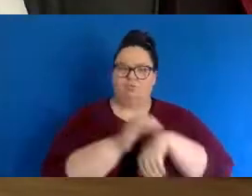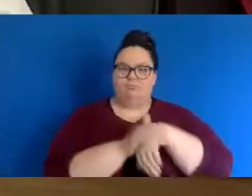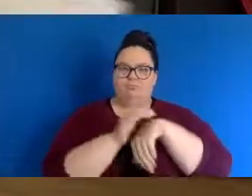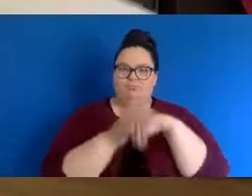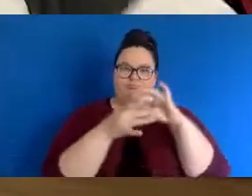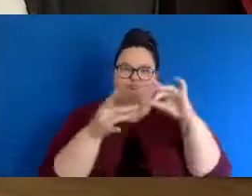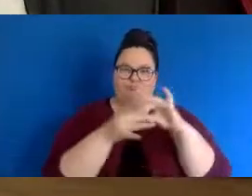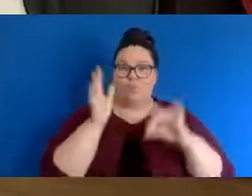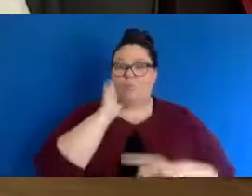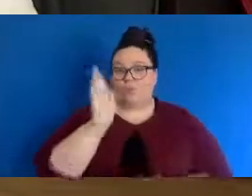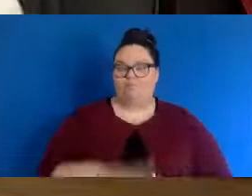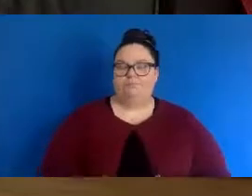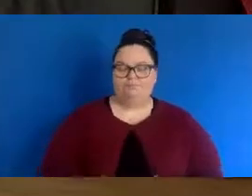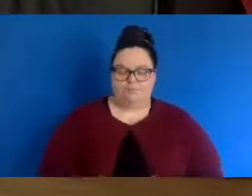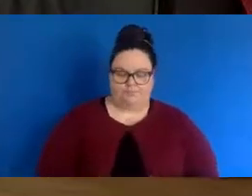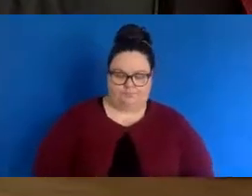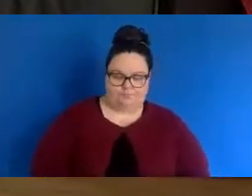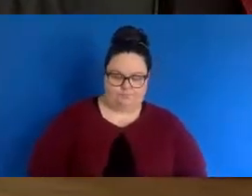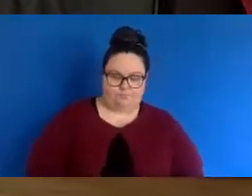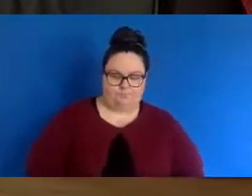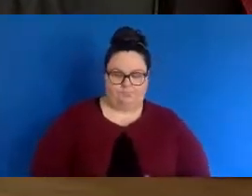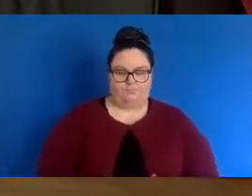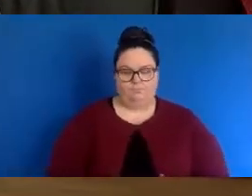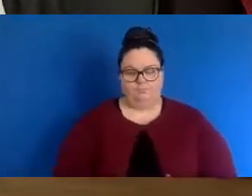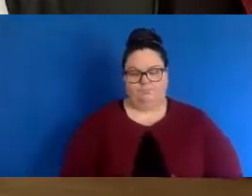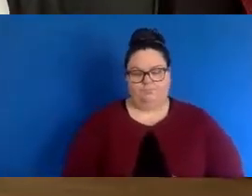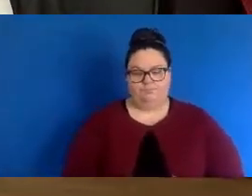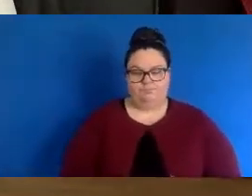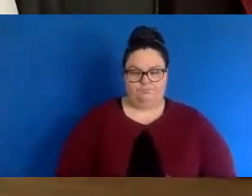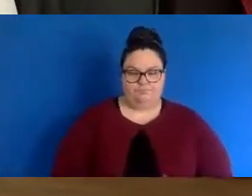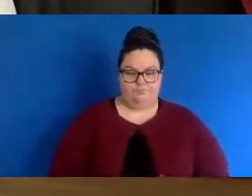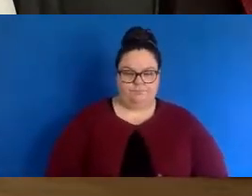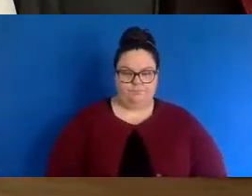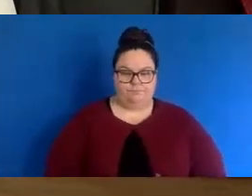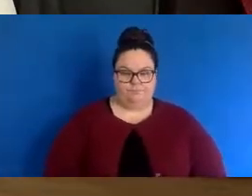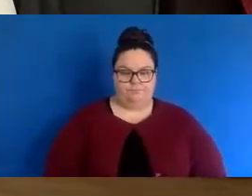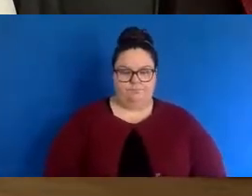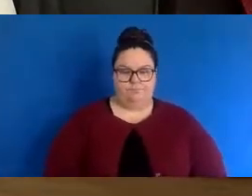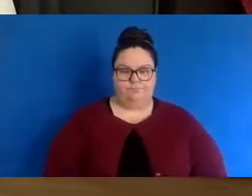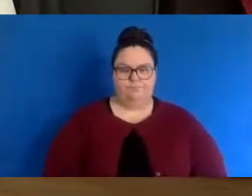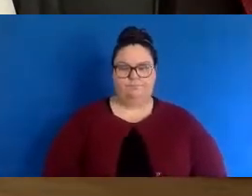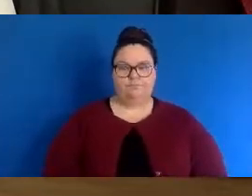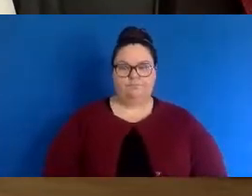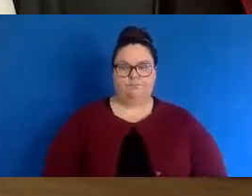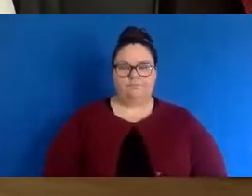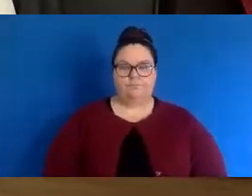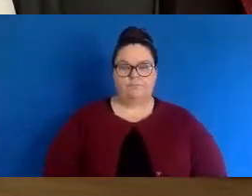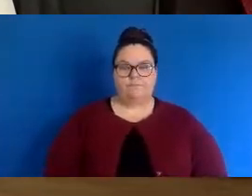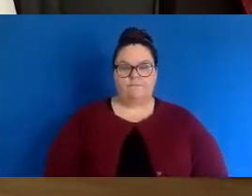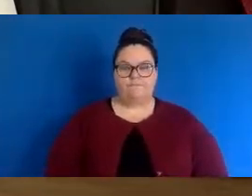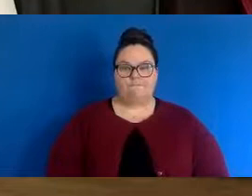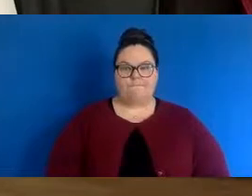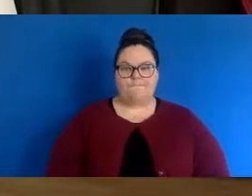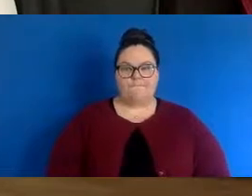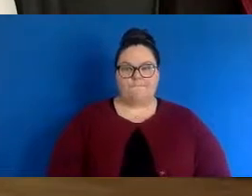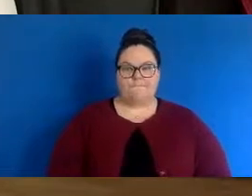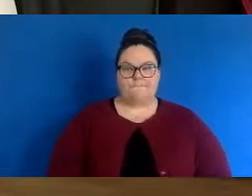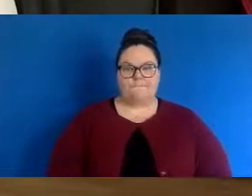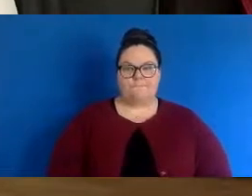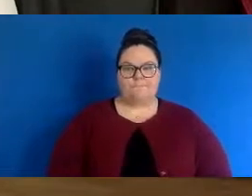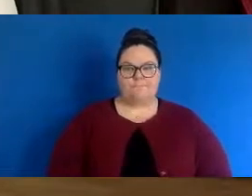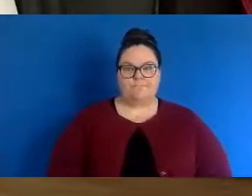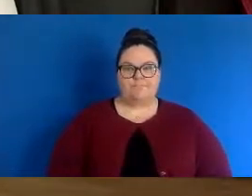3 new cases of COVID-19 in New Brunswick. We have 2 new cases in Zone 1, the Moncton region, in southeastern New